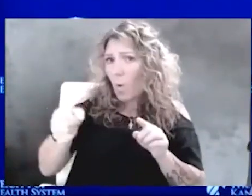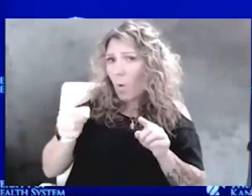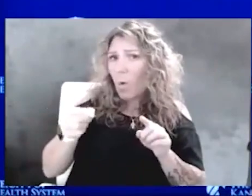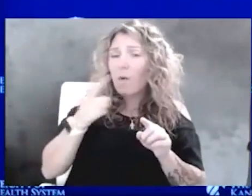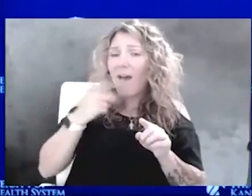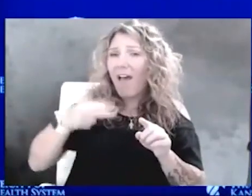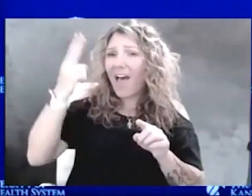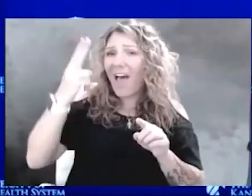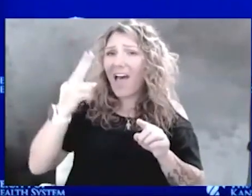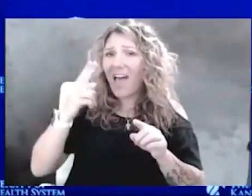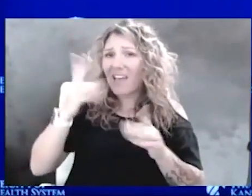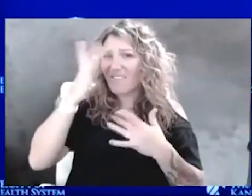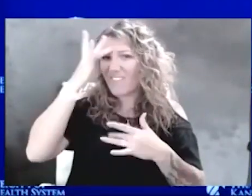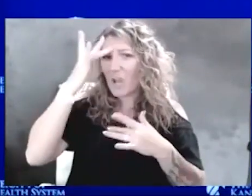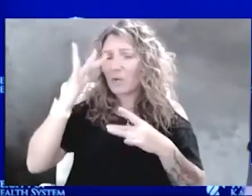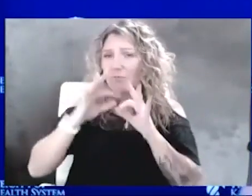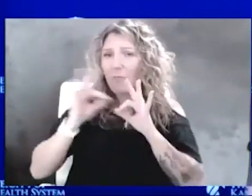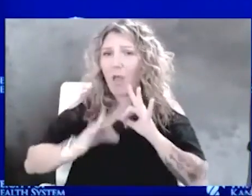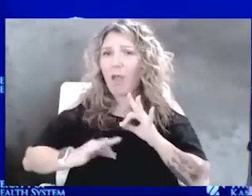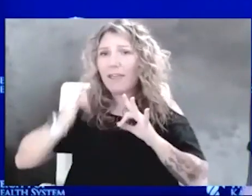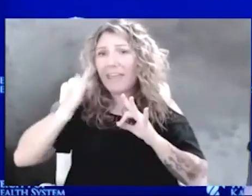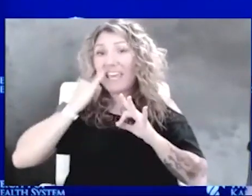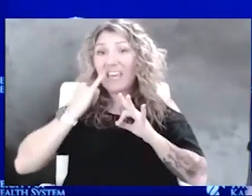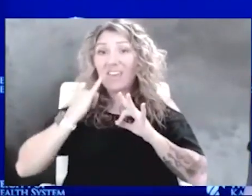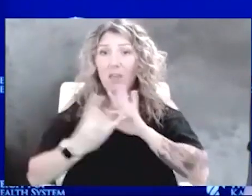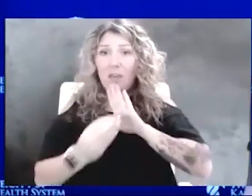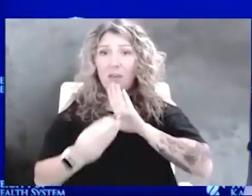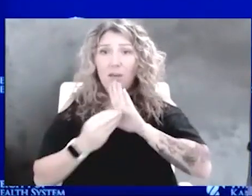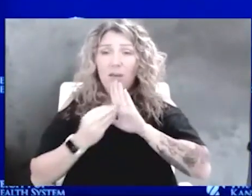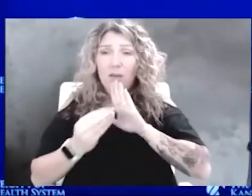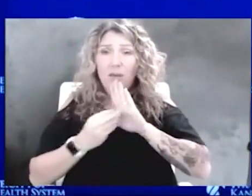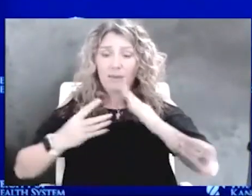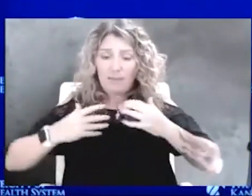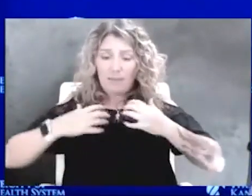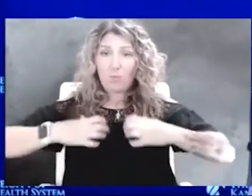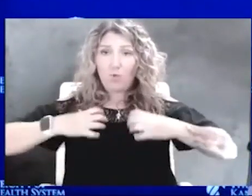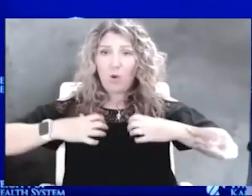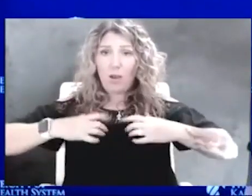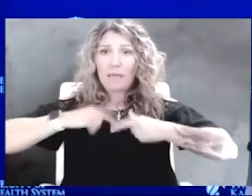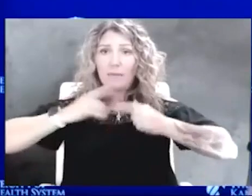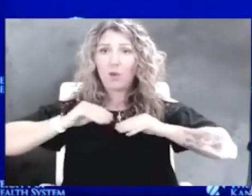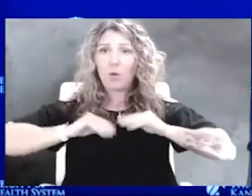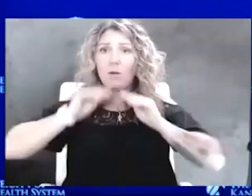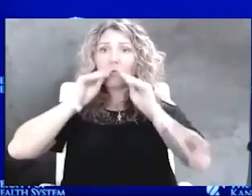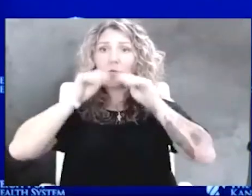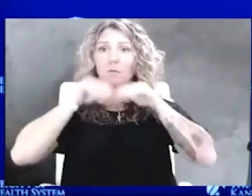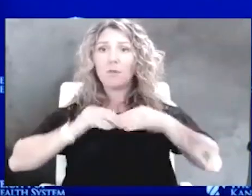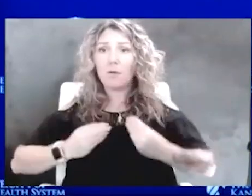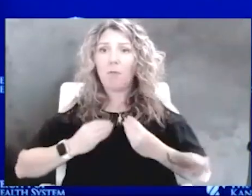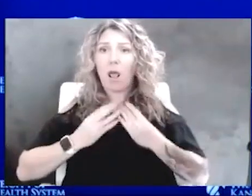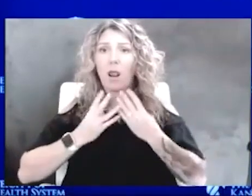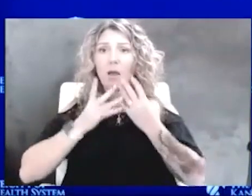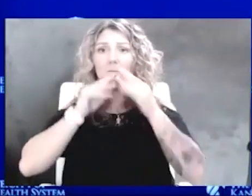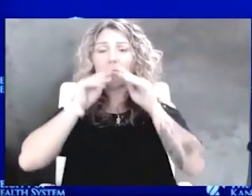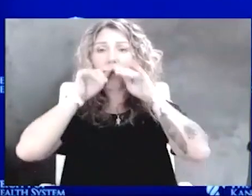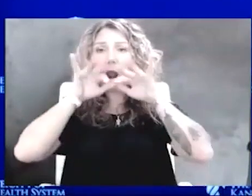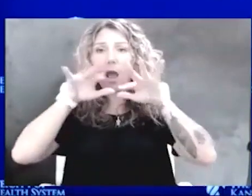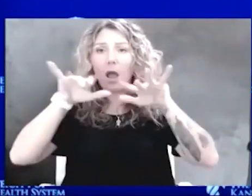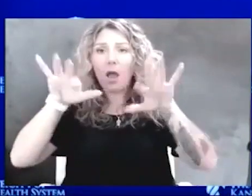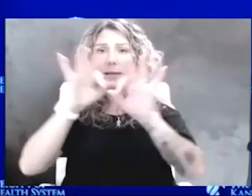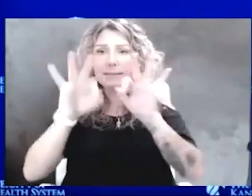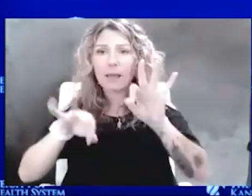replicate in that upper respiratory tract. So you express that into the environment. If children are coming into contact with